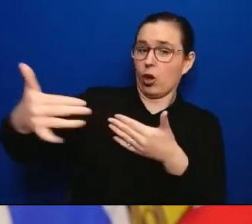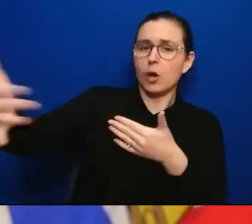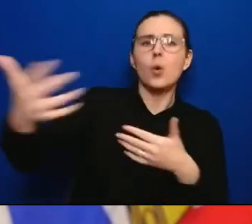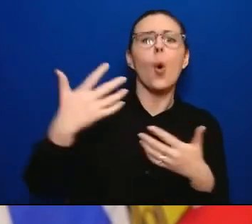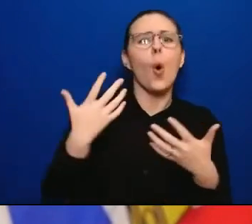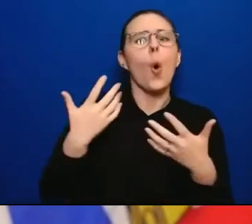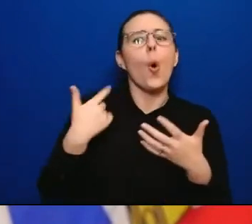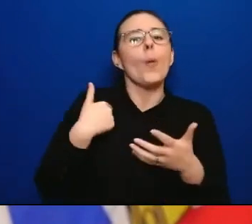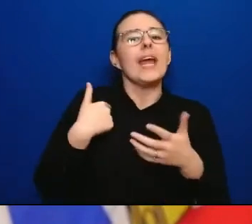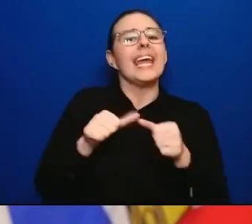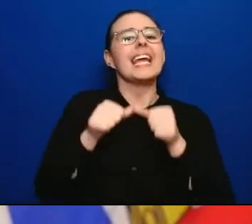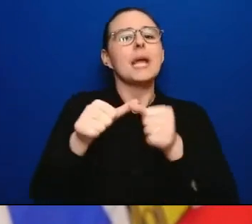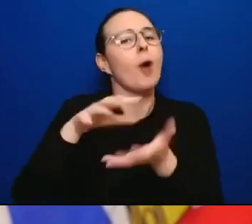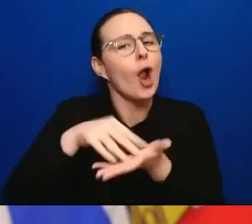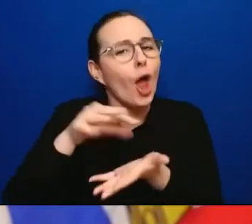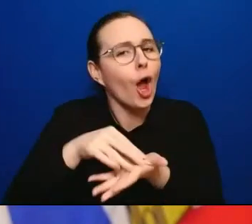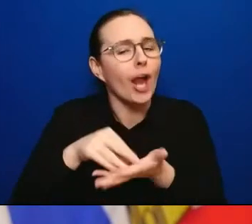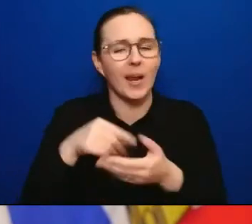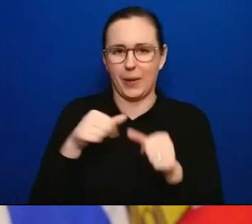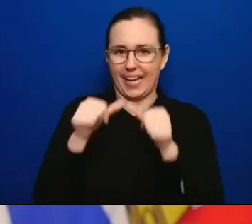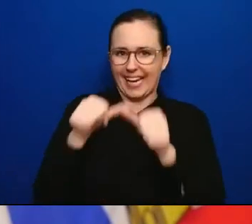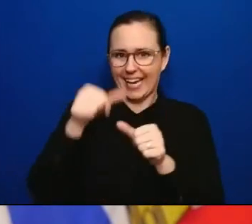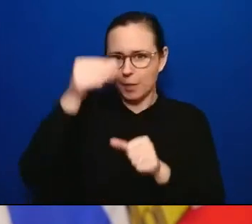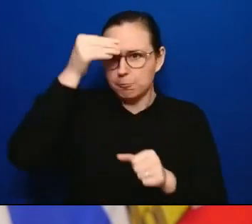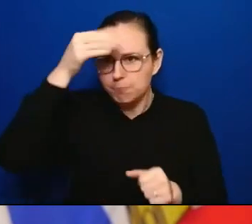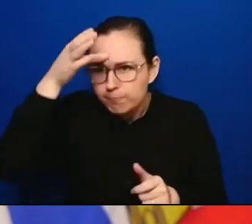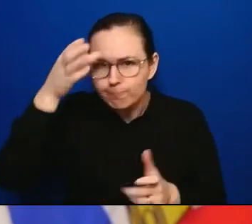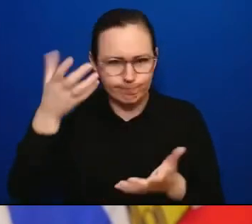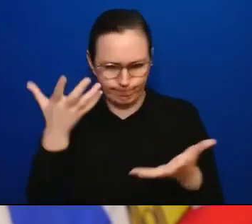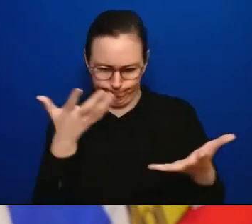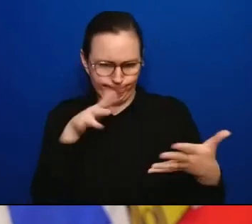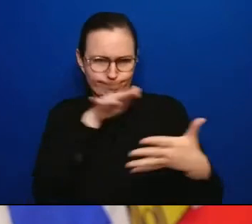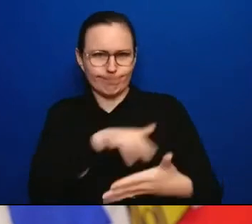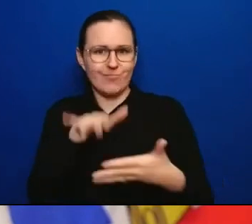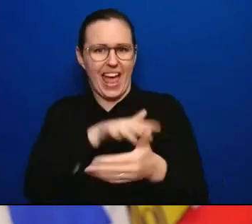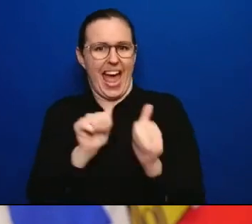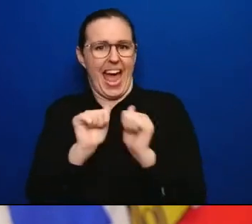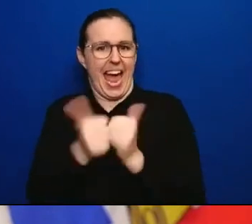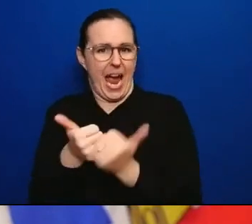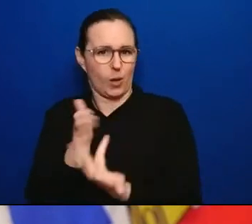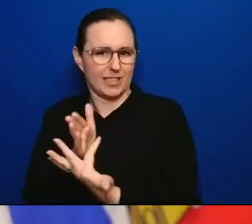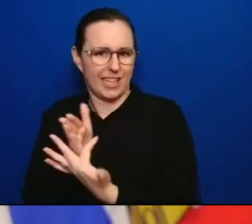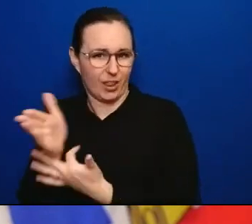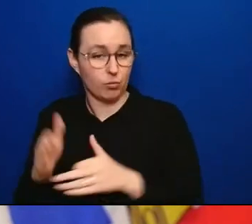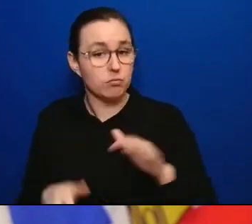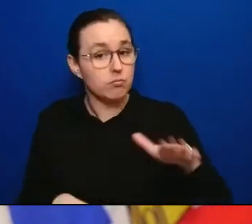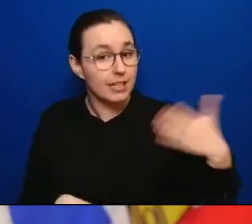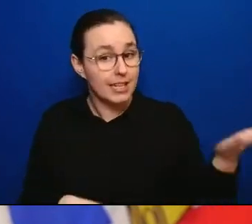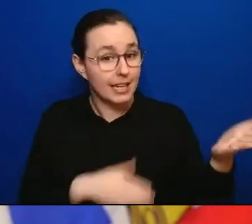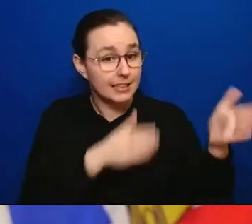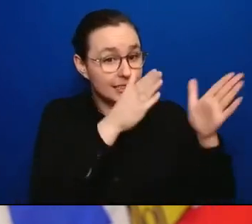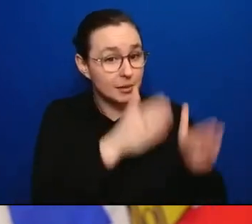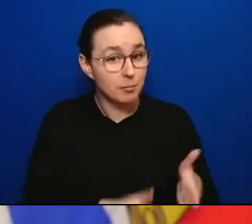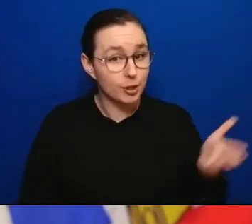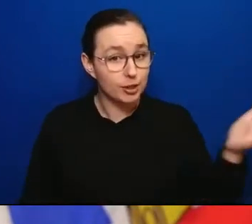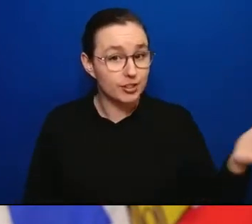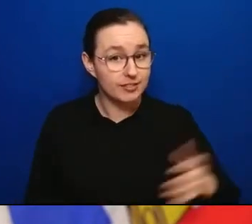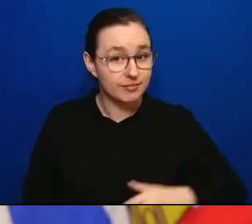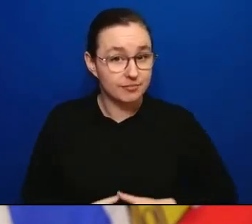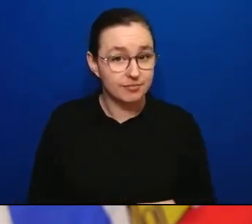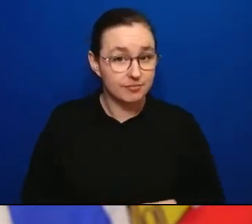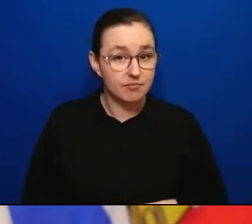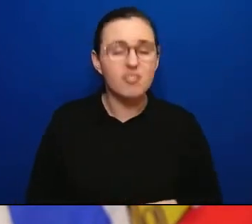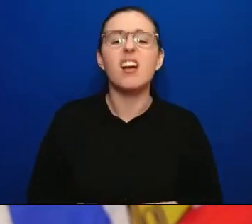Next question goes to Shannon Patterson, CTV. Dr. Henry. I'm returning to